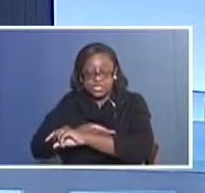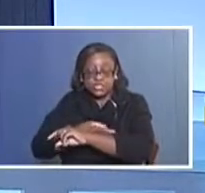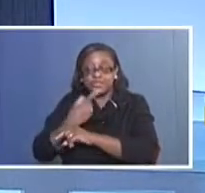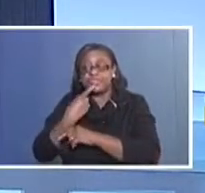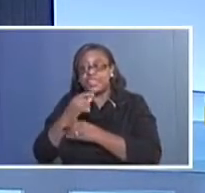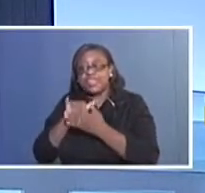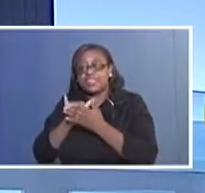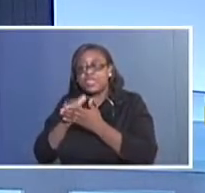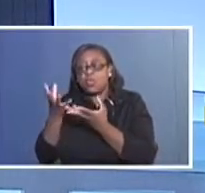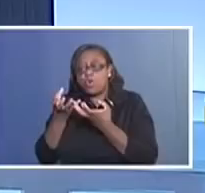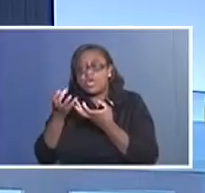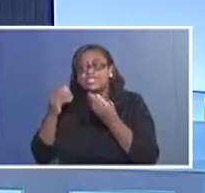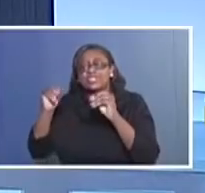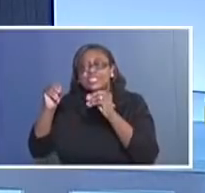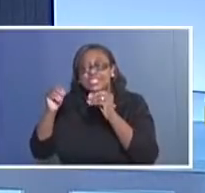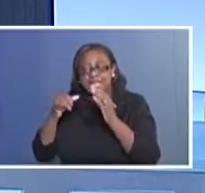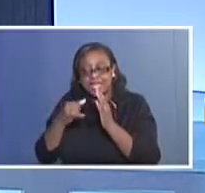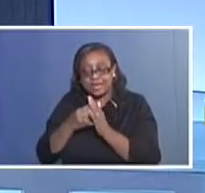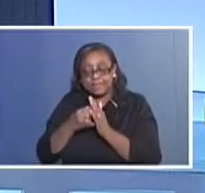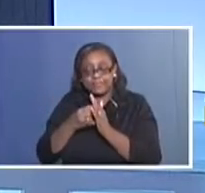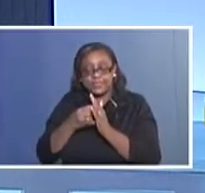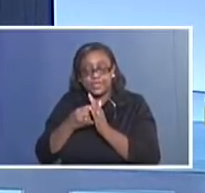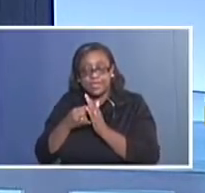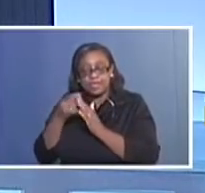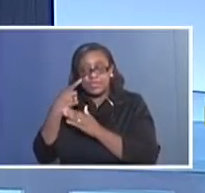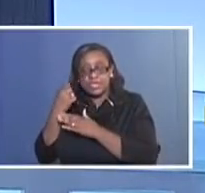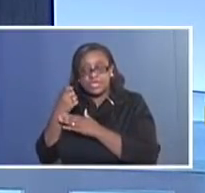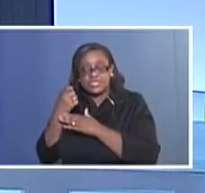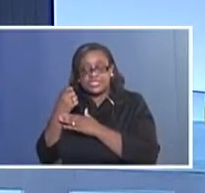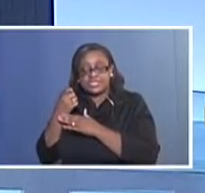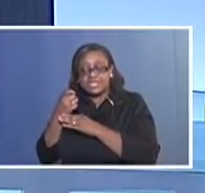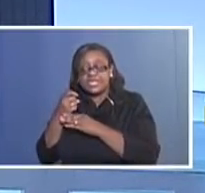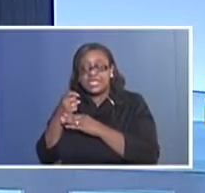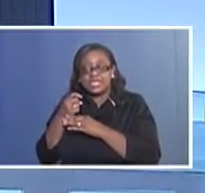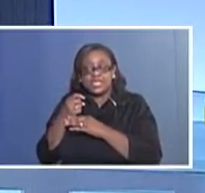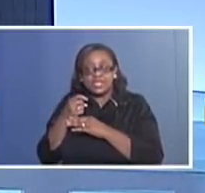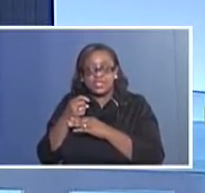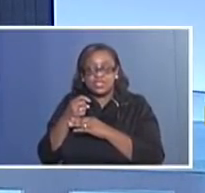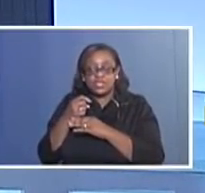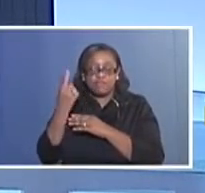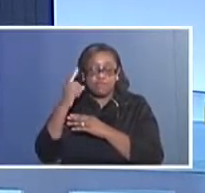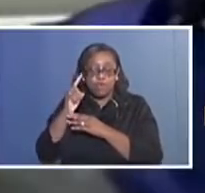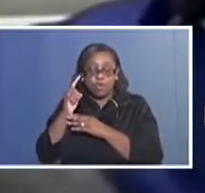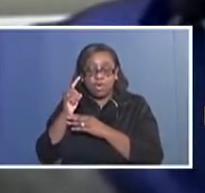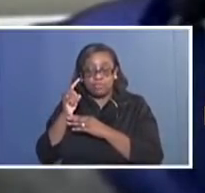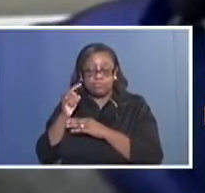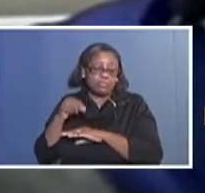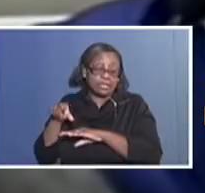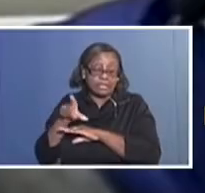insists the conveyance is key to averting a land conflict for future hotel developers.